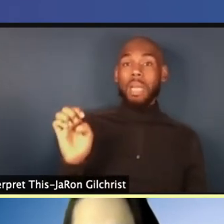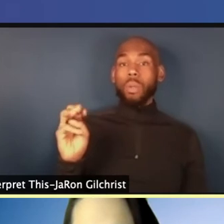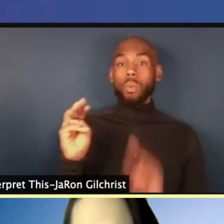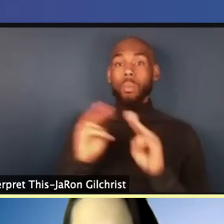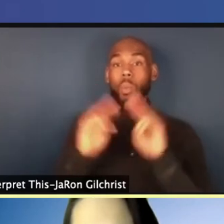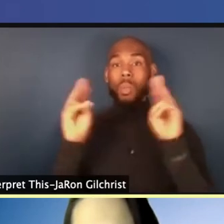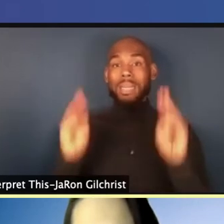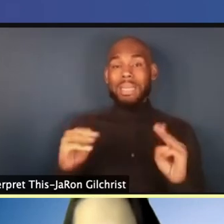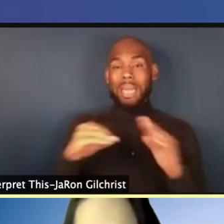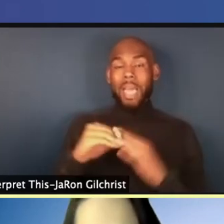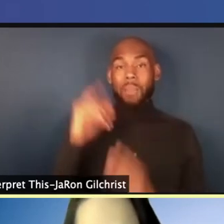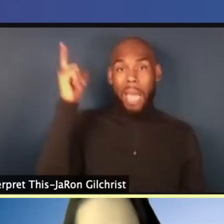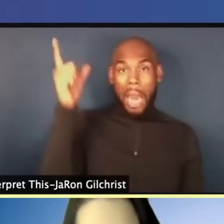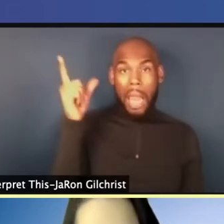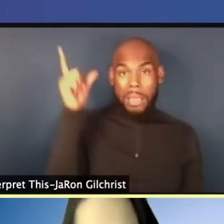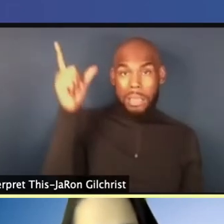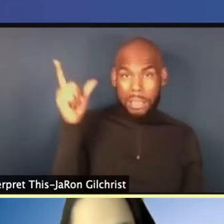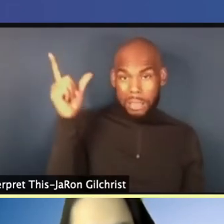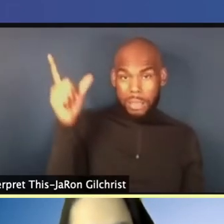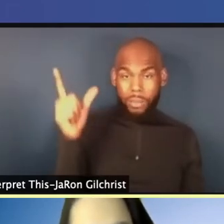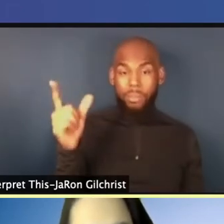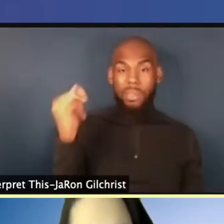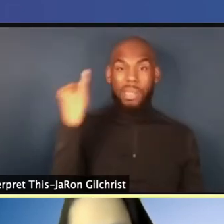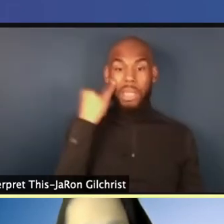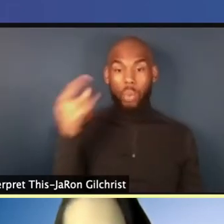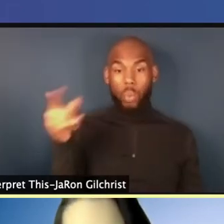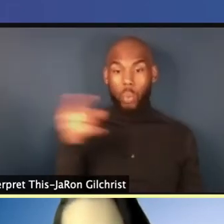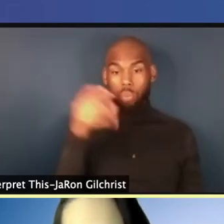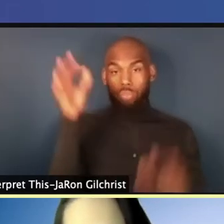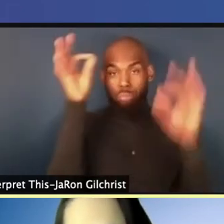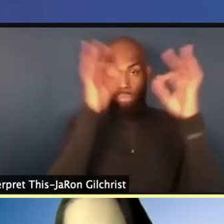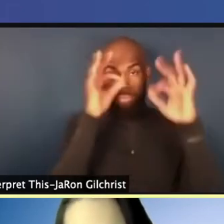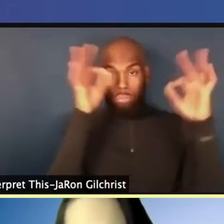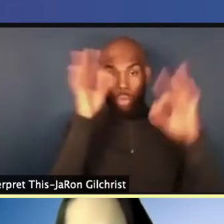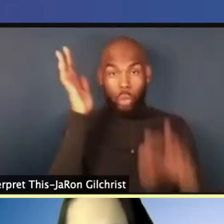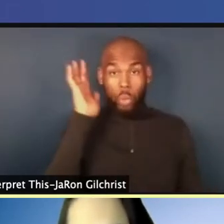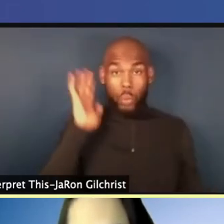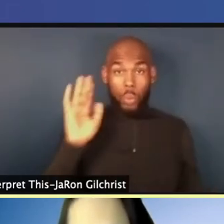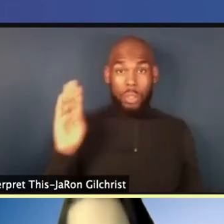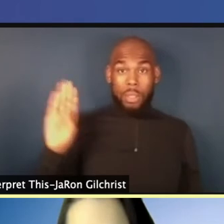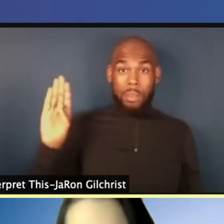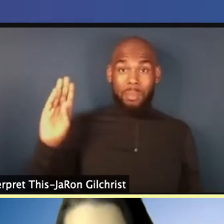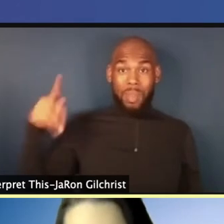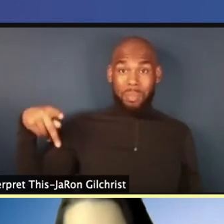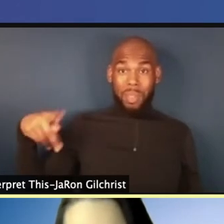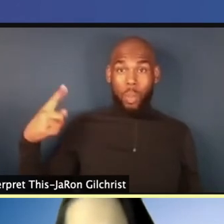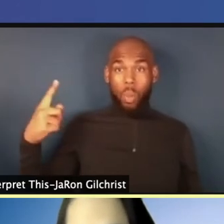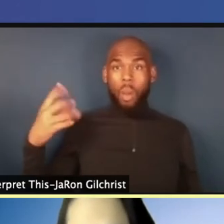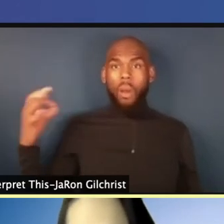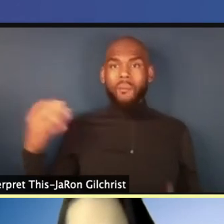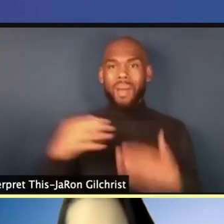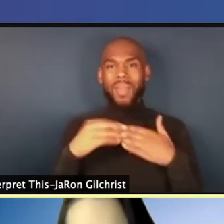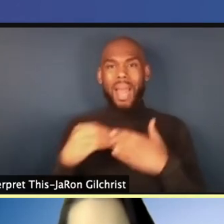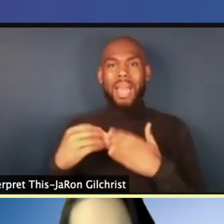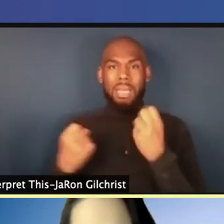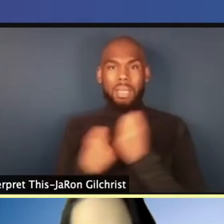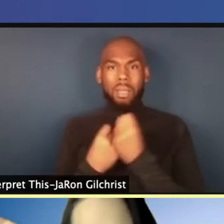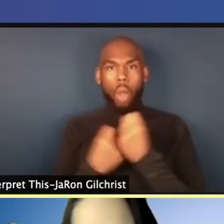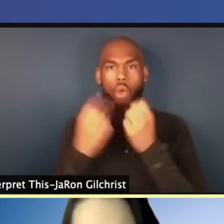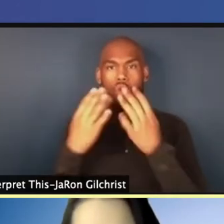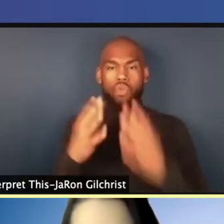And in case you didn't know, it used to be that BP was one of the lead sponsors of the Tate Museum,